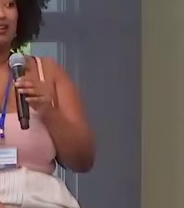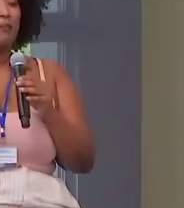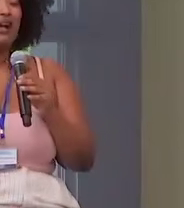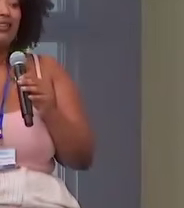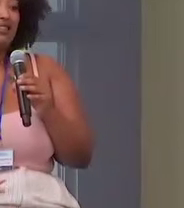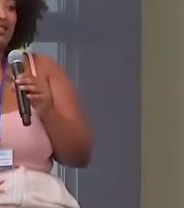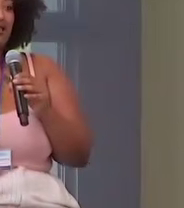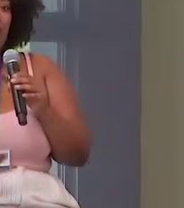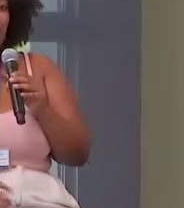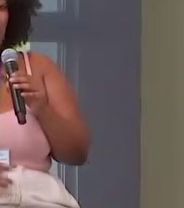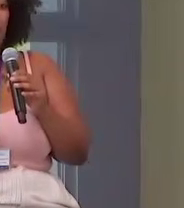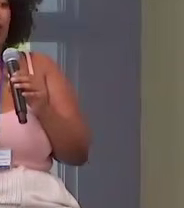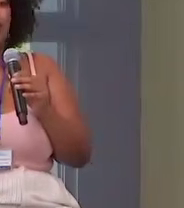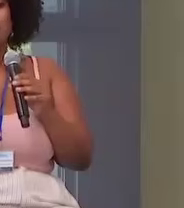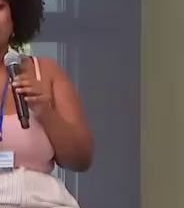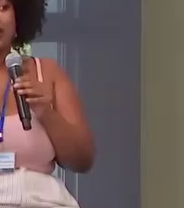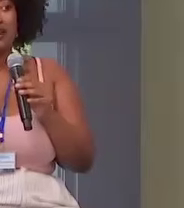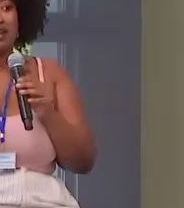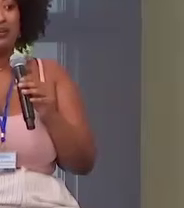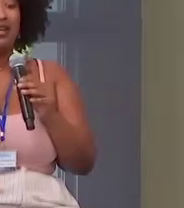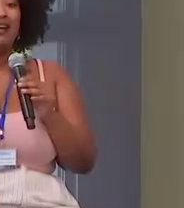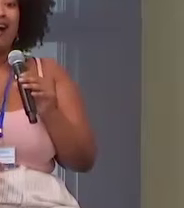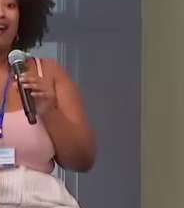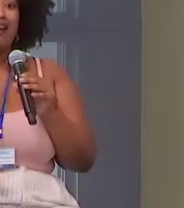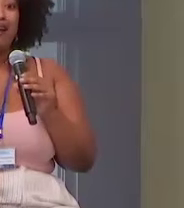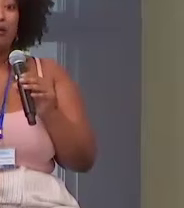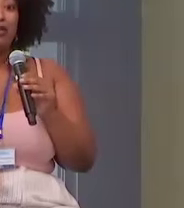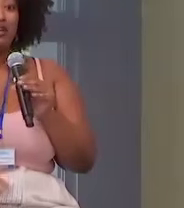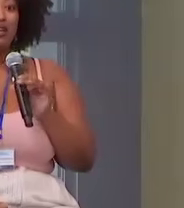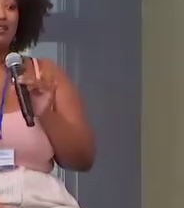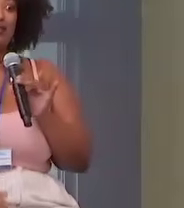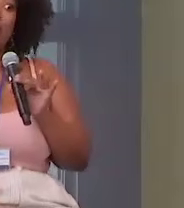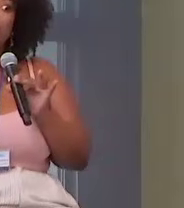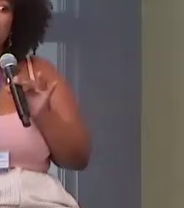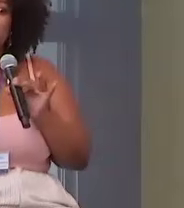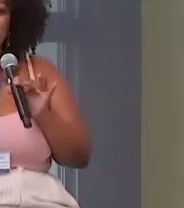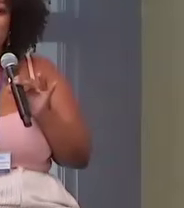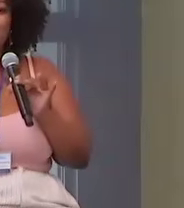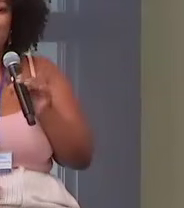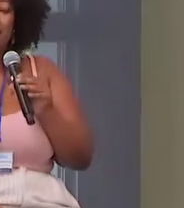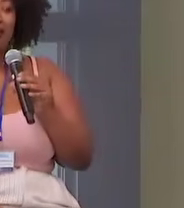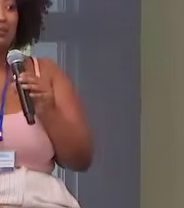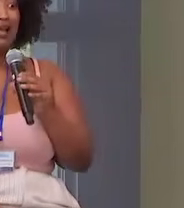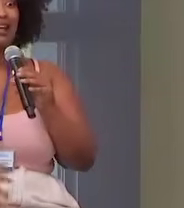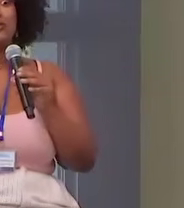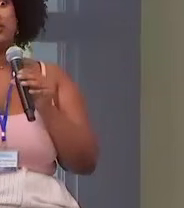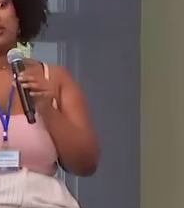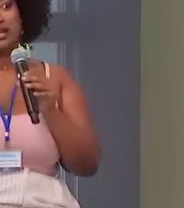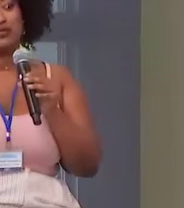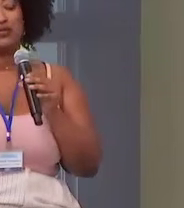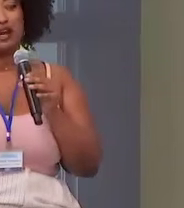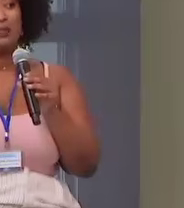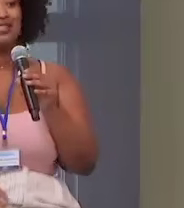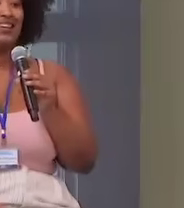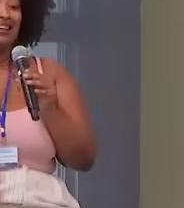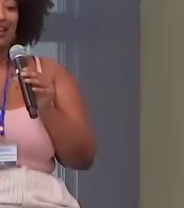understand that there are backlashes depending on what industry you're in. I am looking at different opportunities right now. I've been applying to different